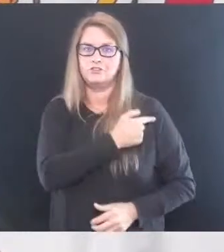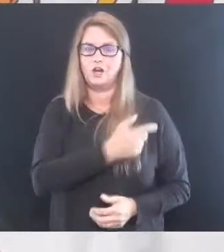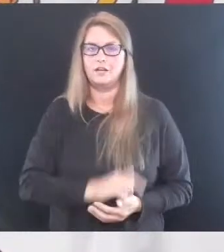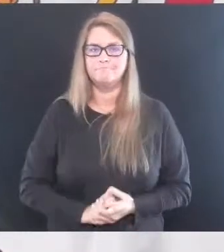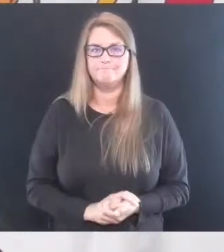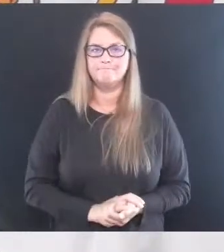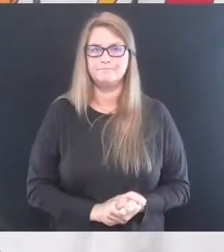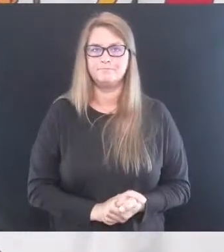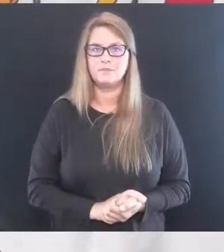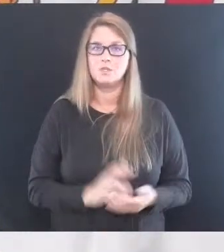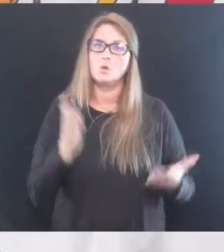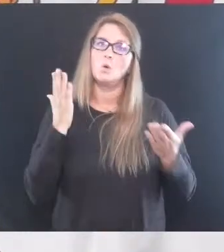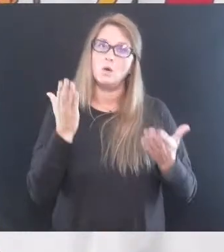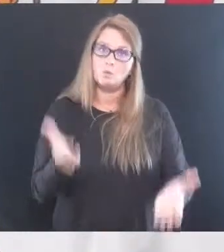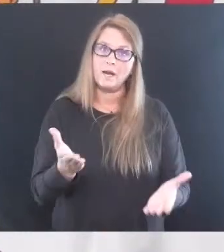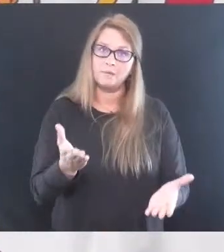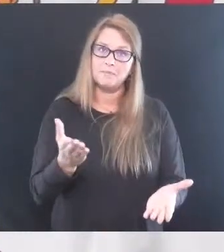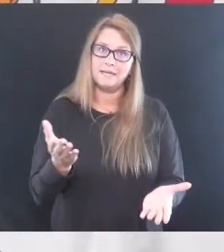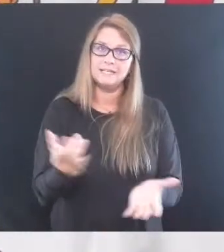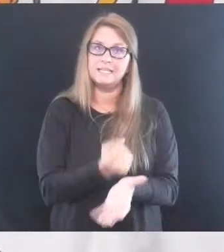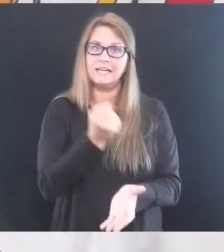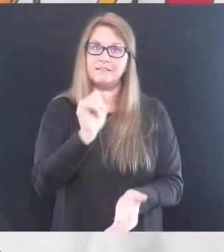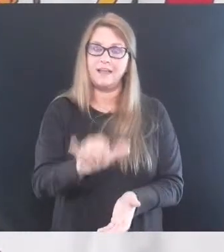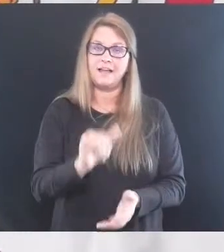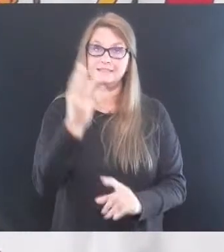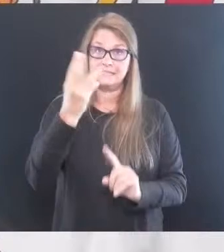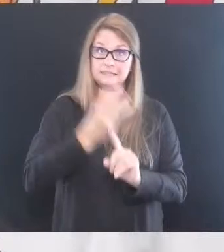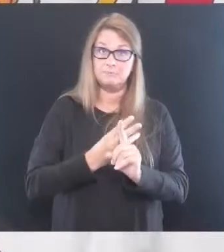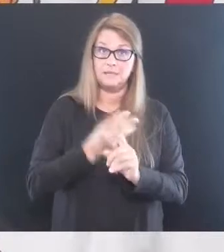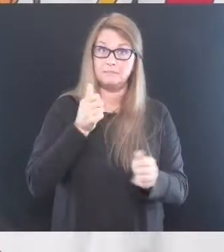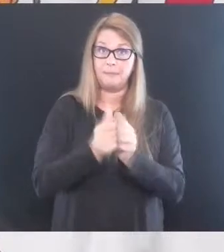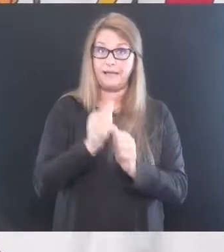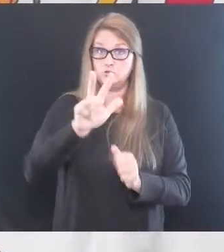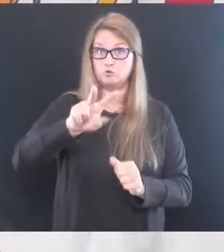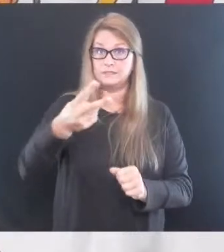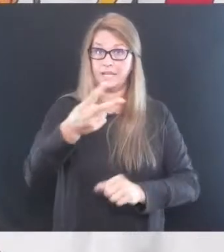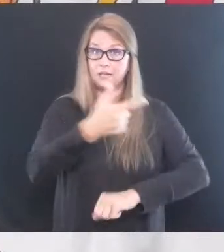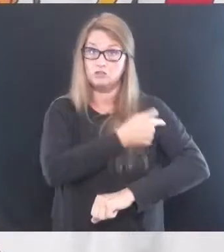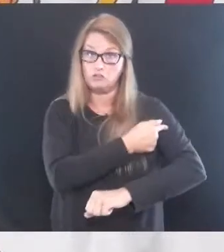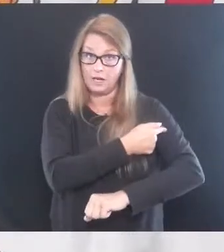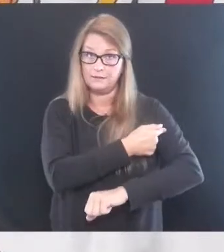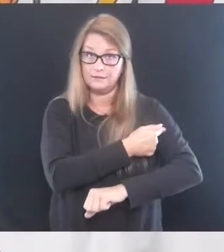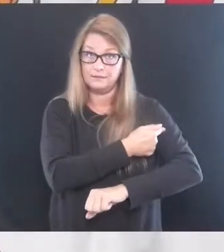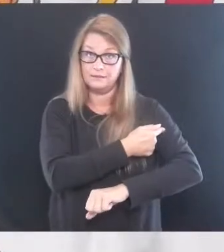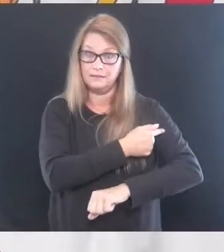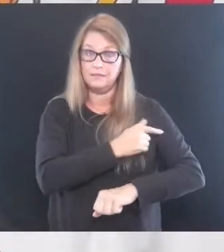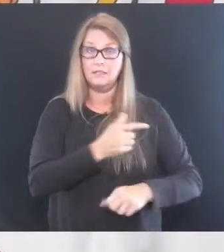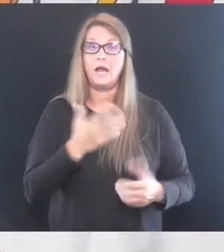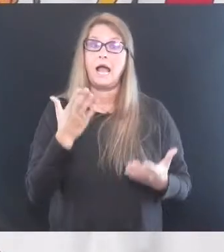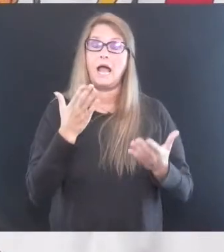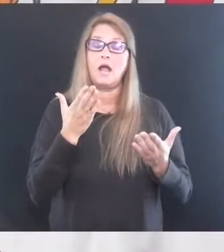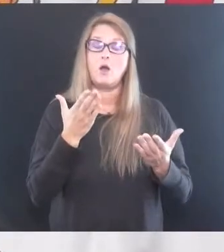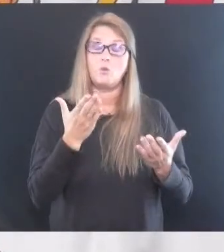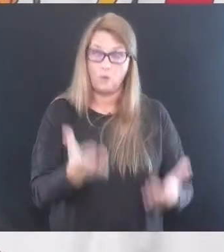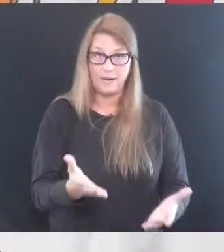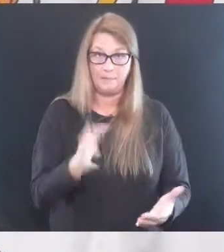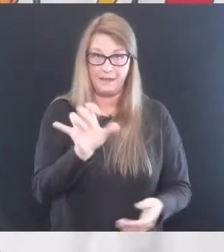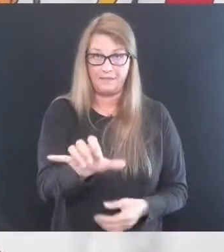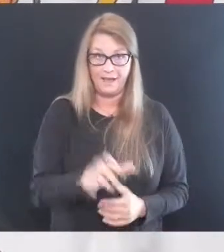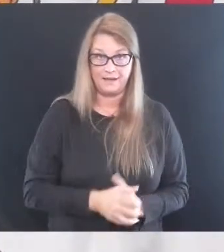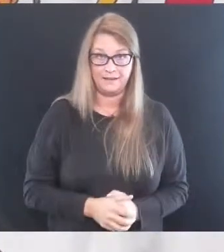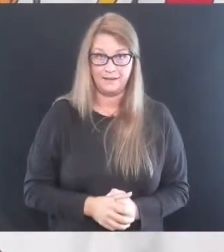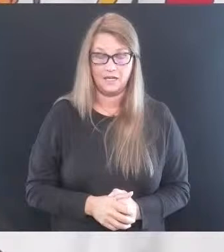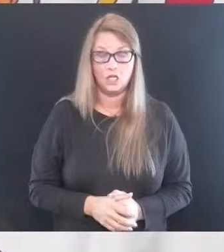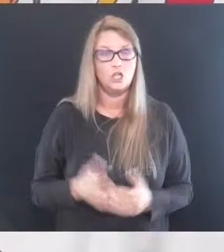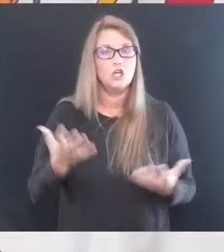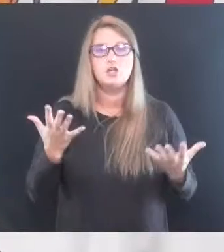We would highly recommend that you get that if you're 6 months out. We would highly recommend that you go get that and everything. You have